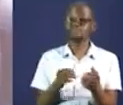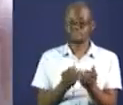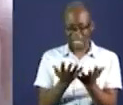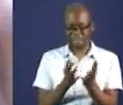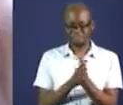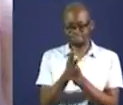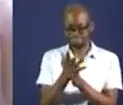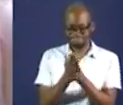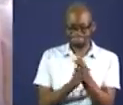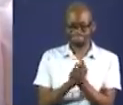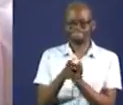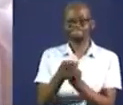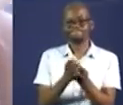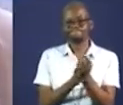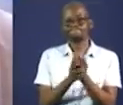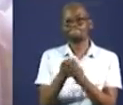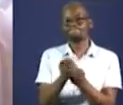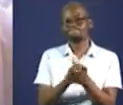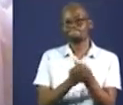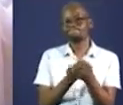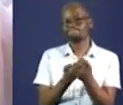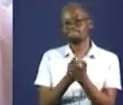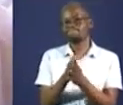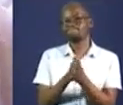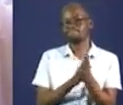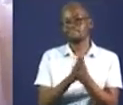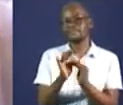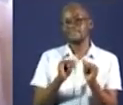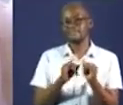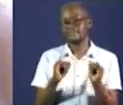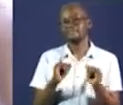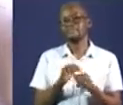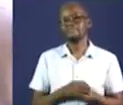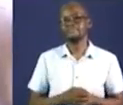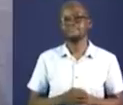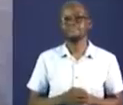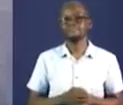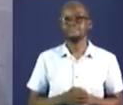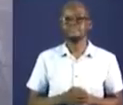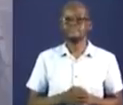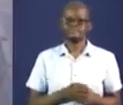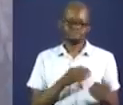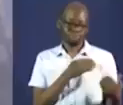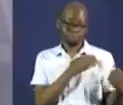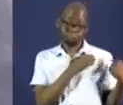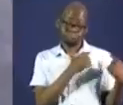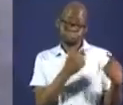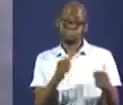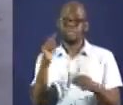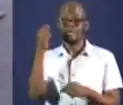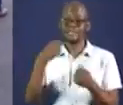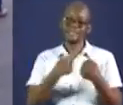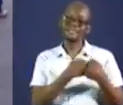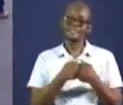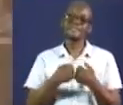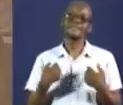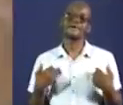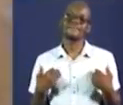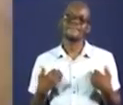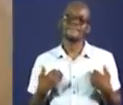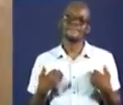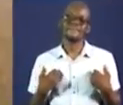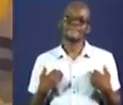proper sanitation ya mikono. Every time na board matatu, lazima ni sanitize mikono. We have faced many severe challenges